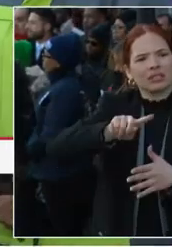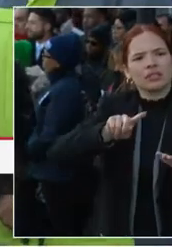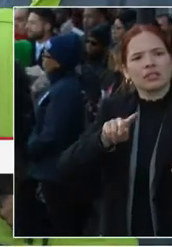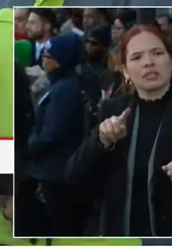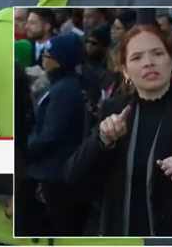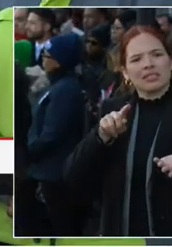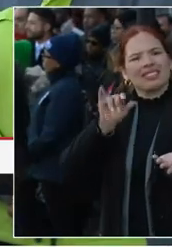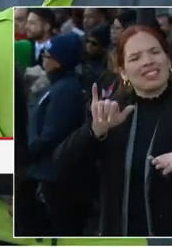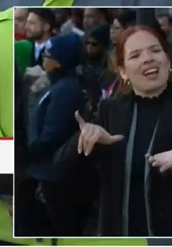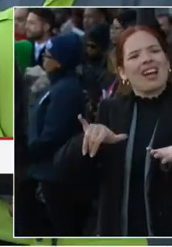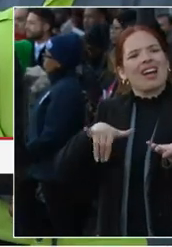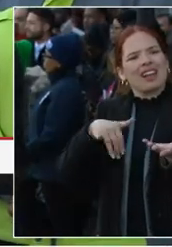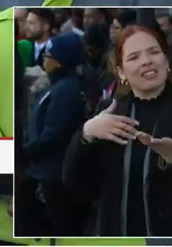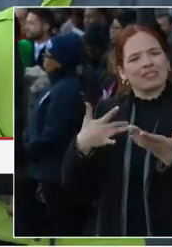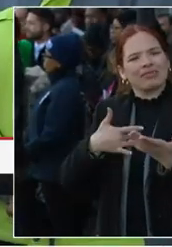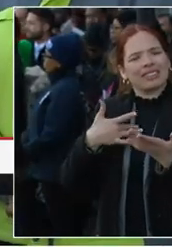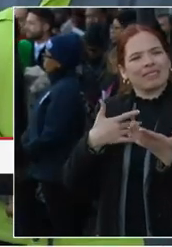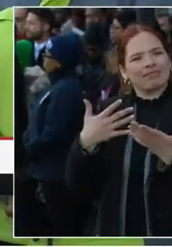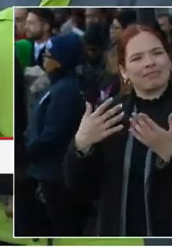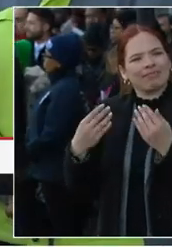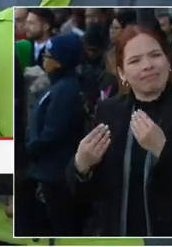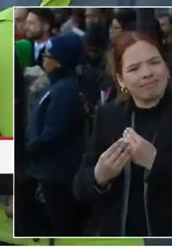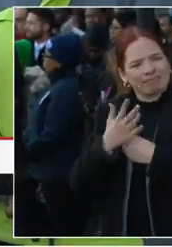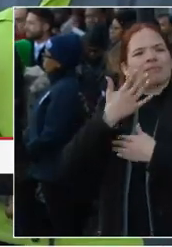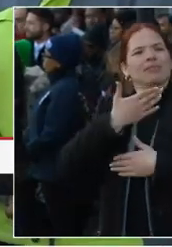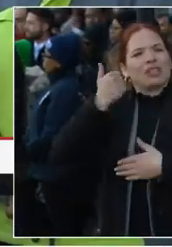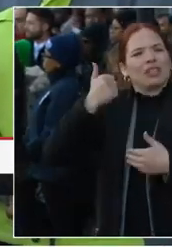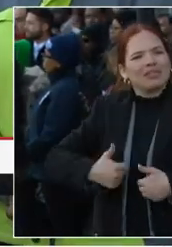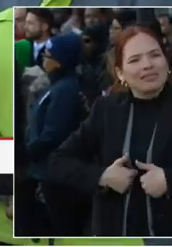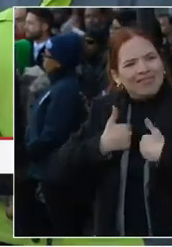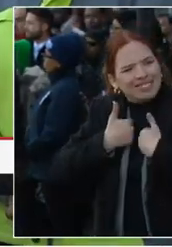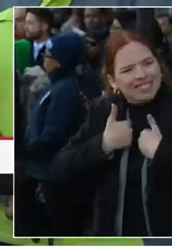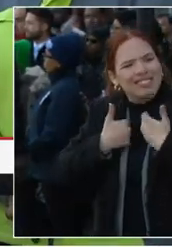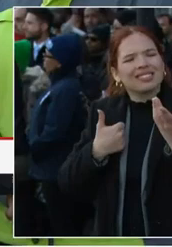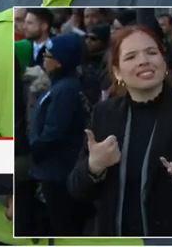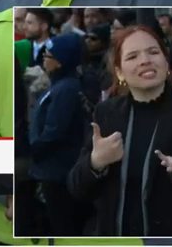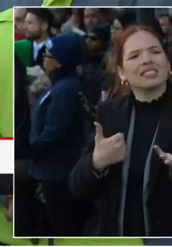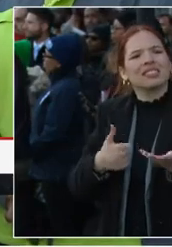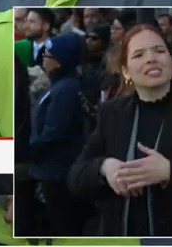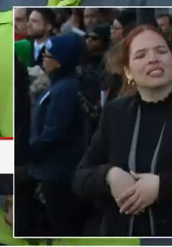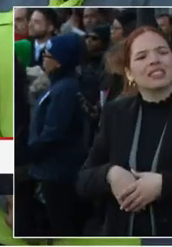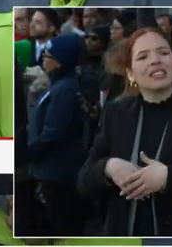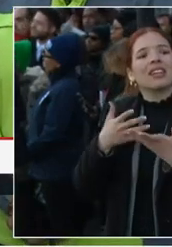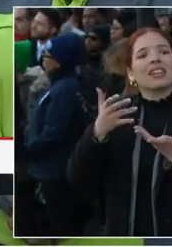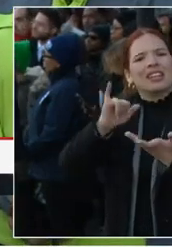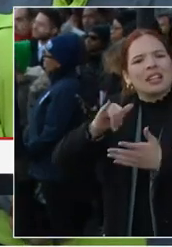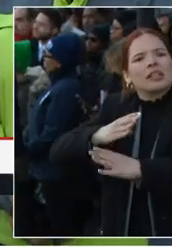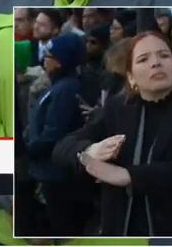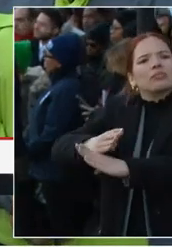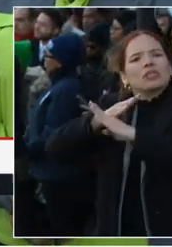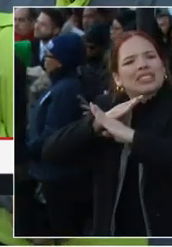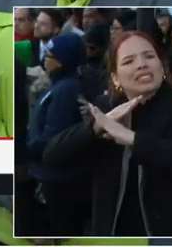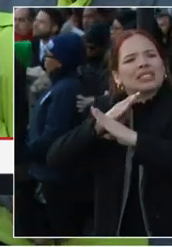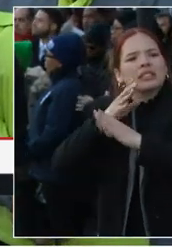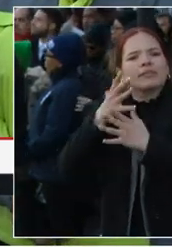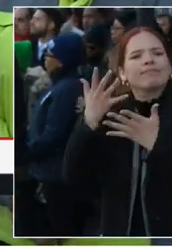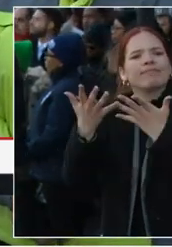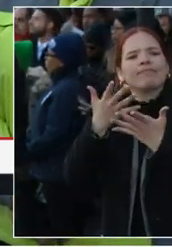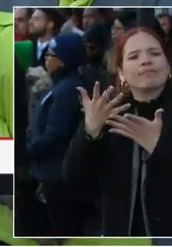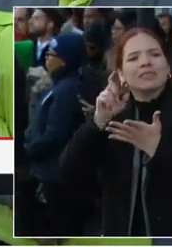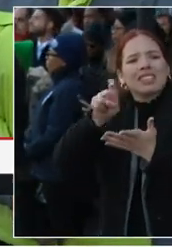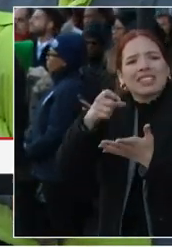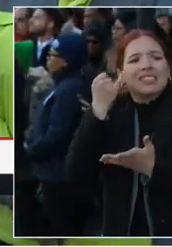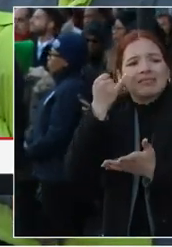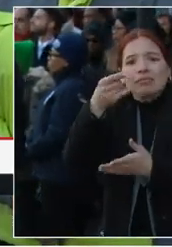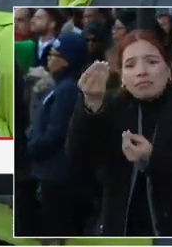sending people to jail necessarily. That's not what I'm talking about. I'm talking about being that protector, being that confidant, being that person, being that police